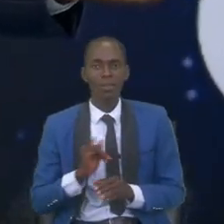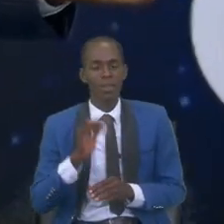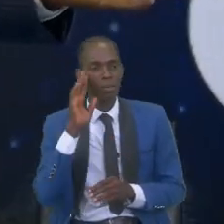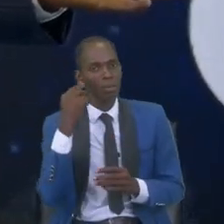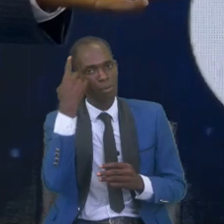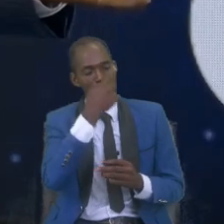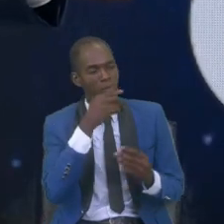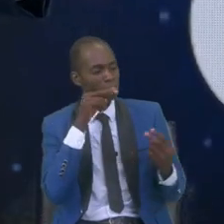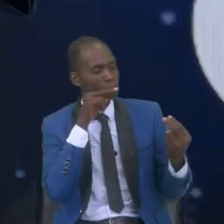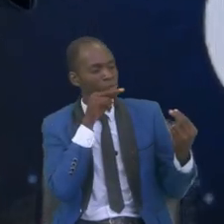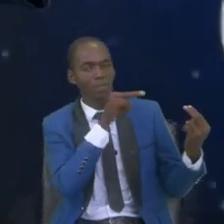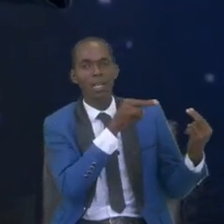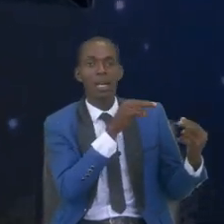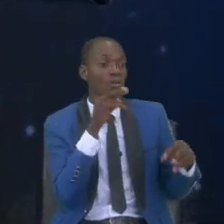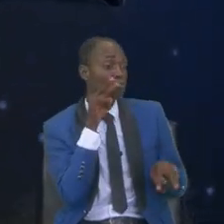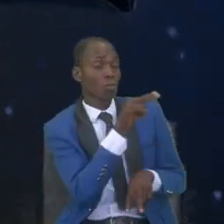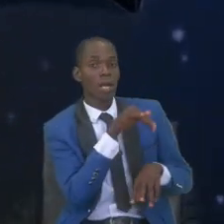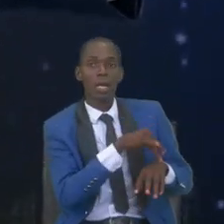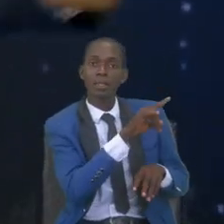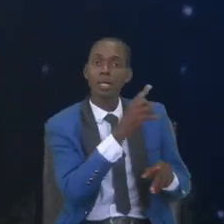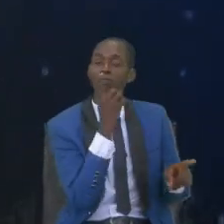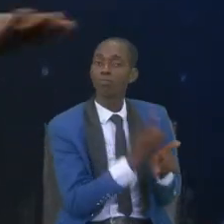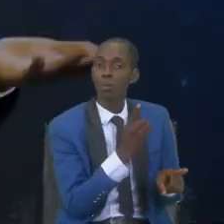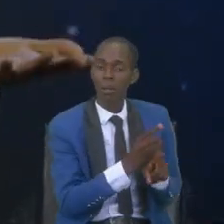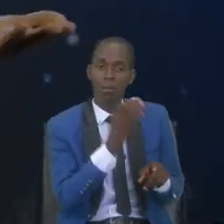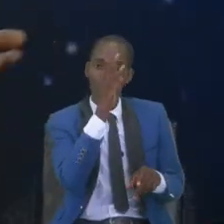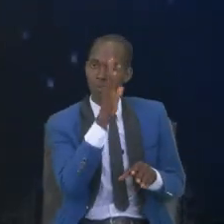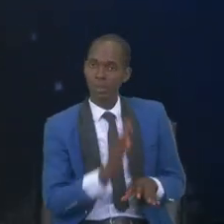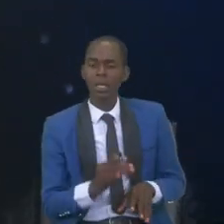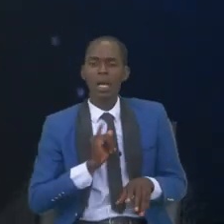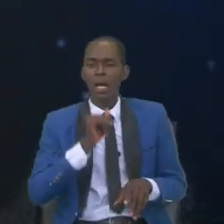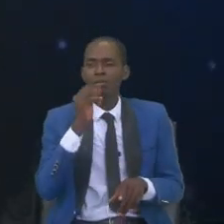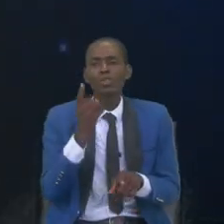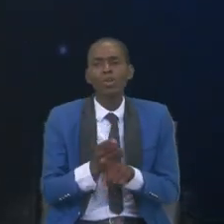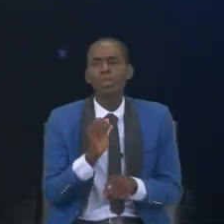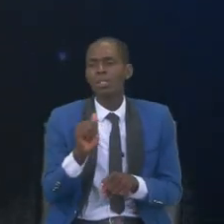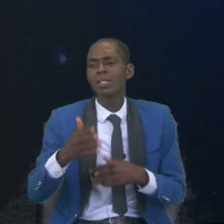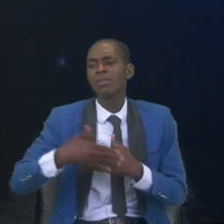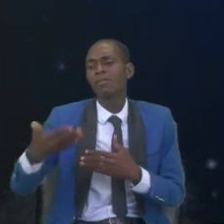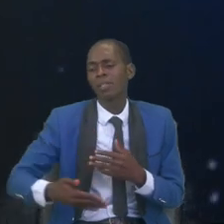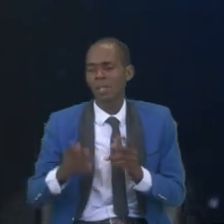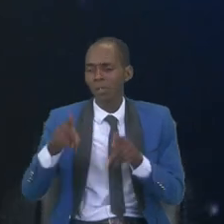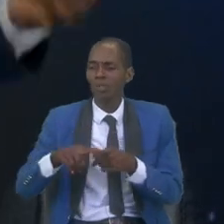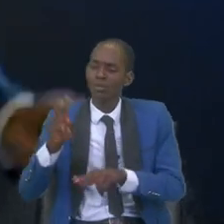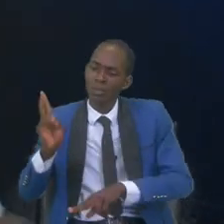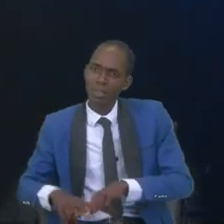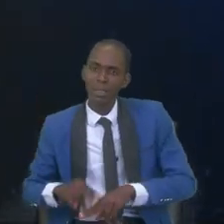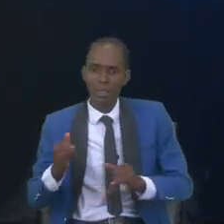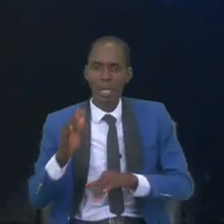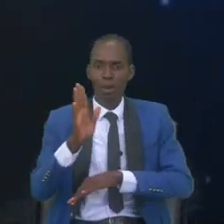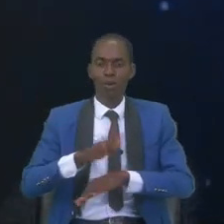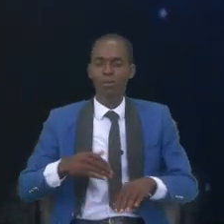the official. I was just a participant. But now he's called me to the public and he gave